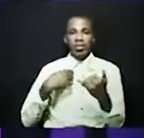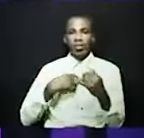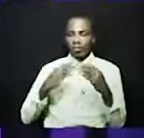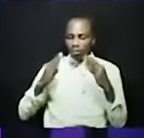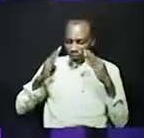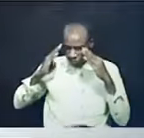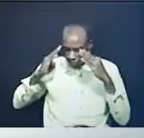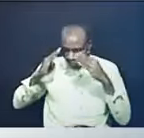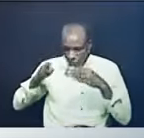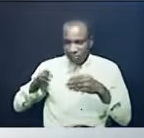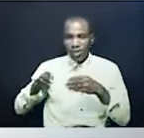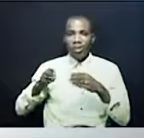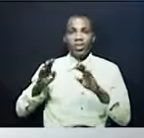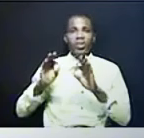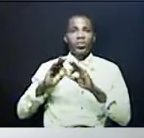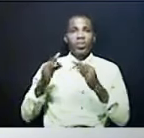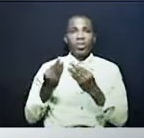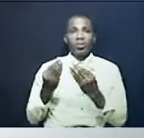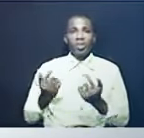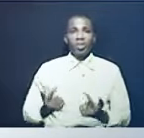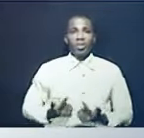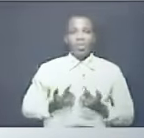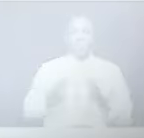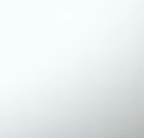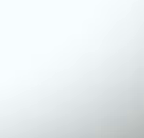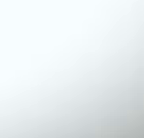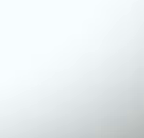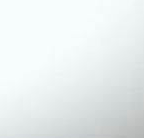an endangered institution.